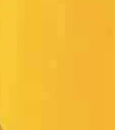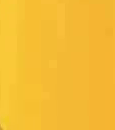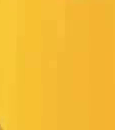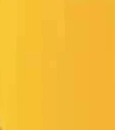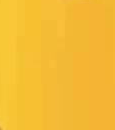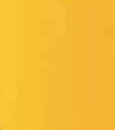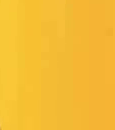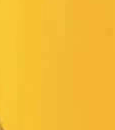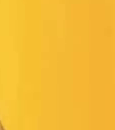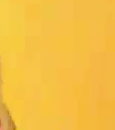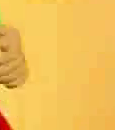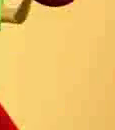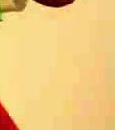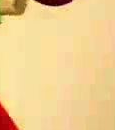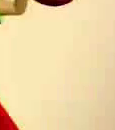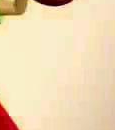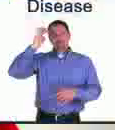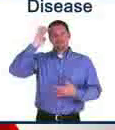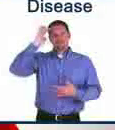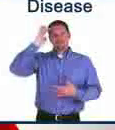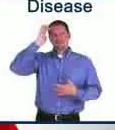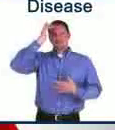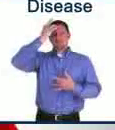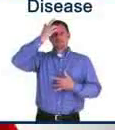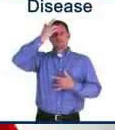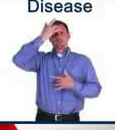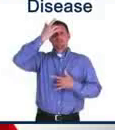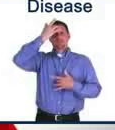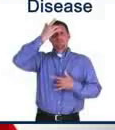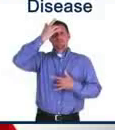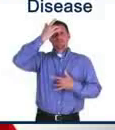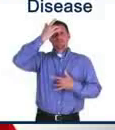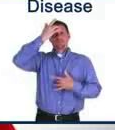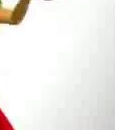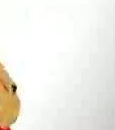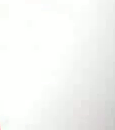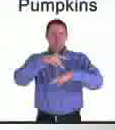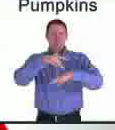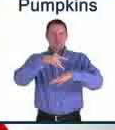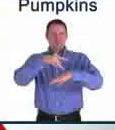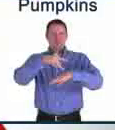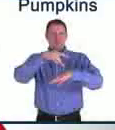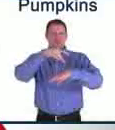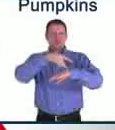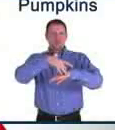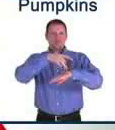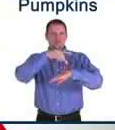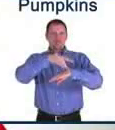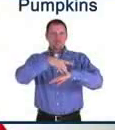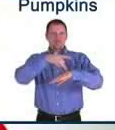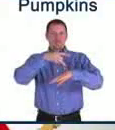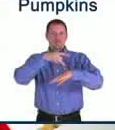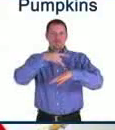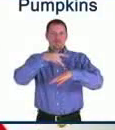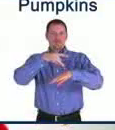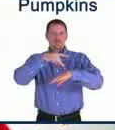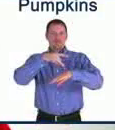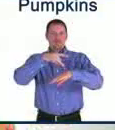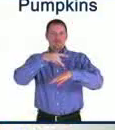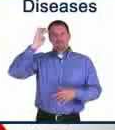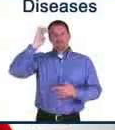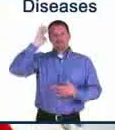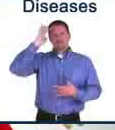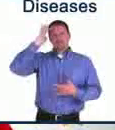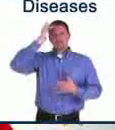called carotenoids. Carotenoids are disease-fighting superstars. Pumpkins and other veggies rich in carotenoids can